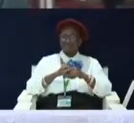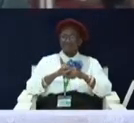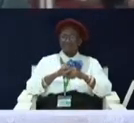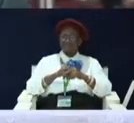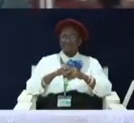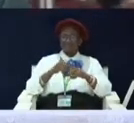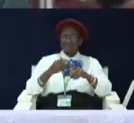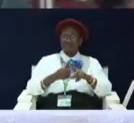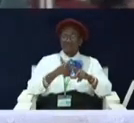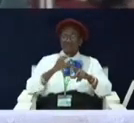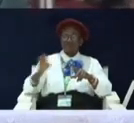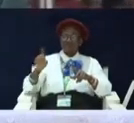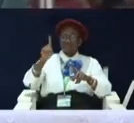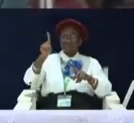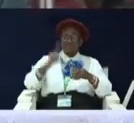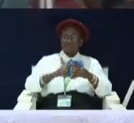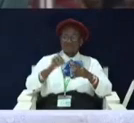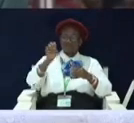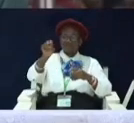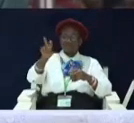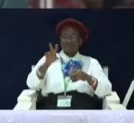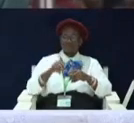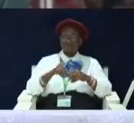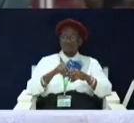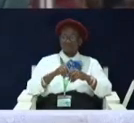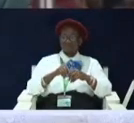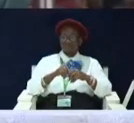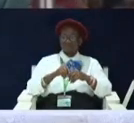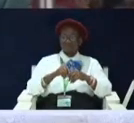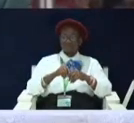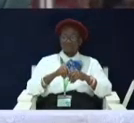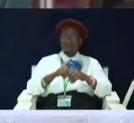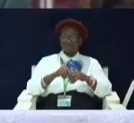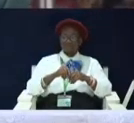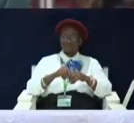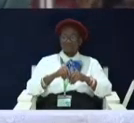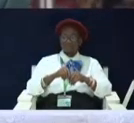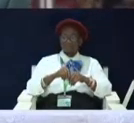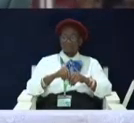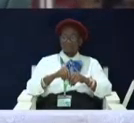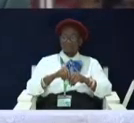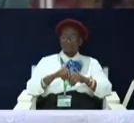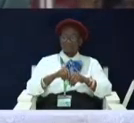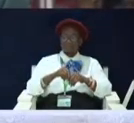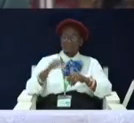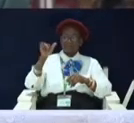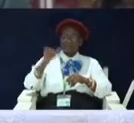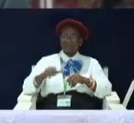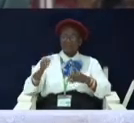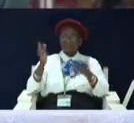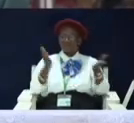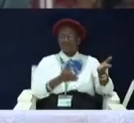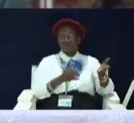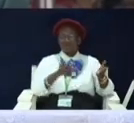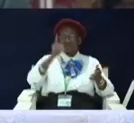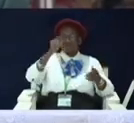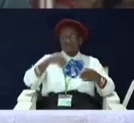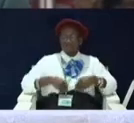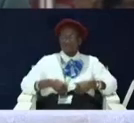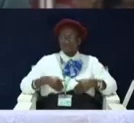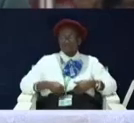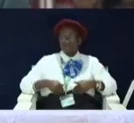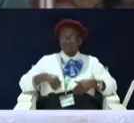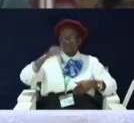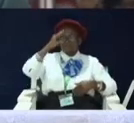from verse 1 to 12, Esther, kini de keji la, they brought one young man to